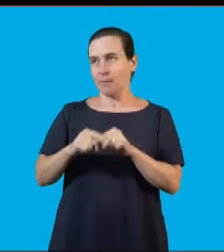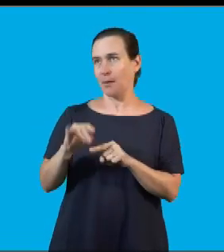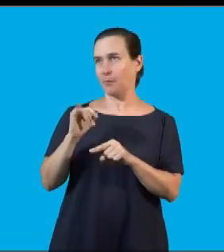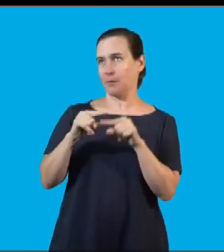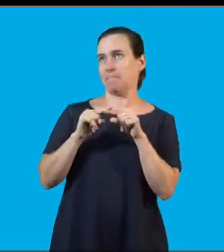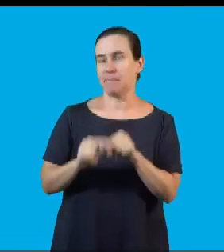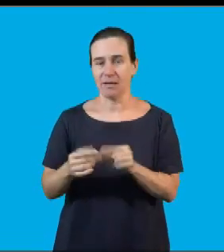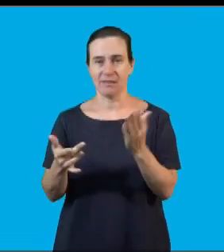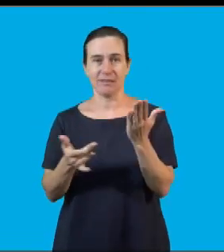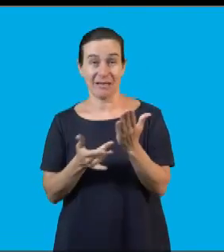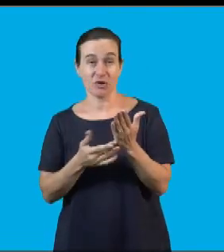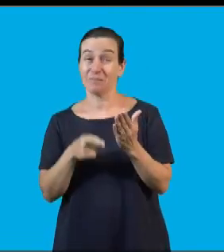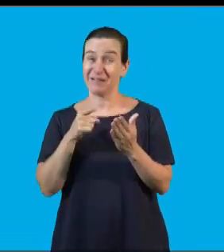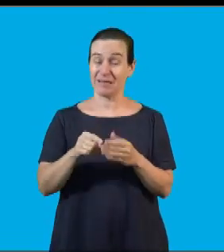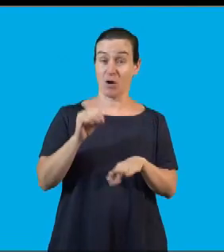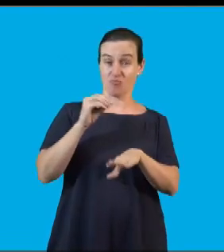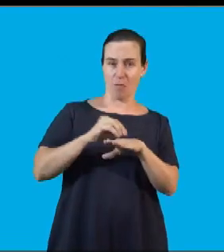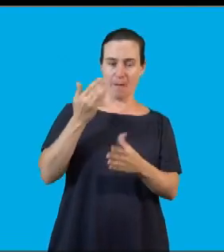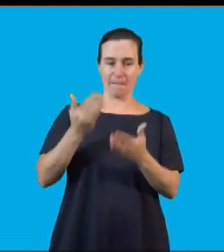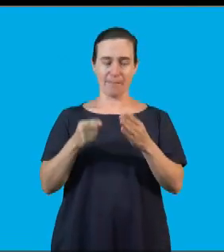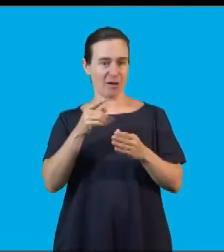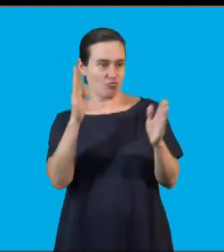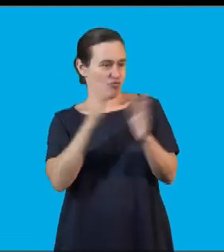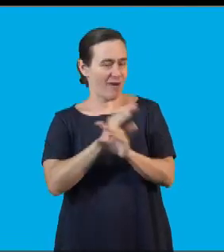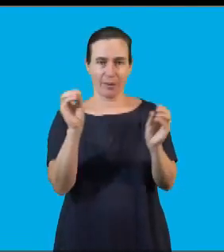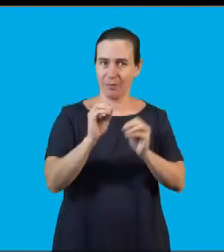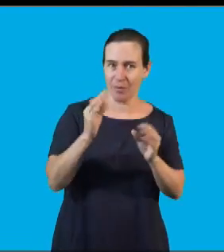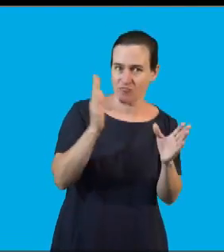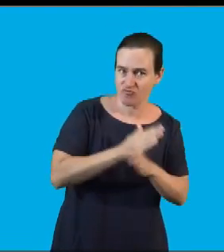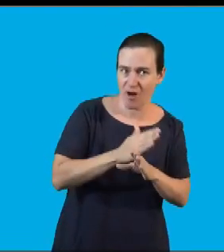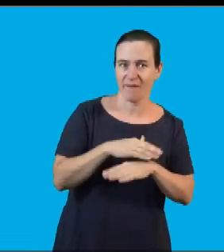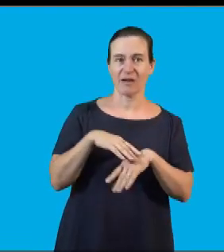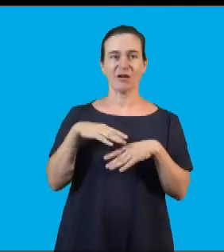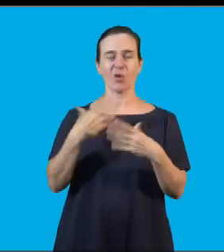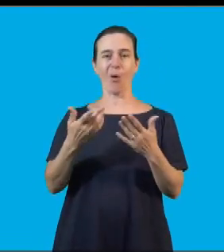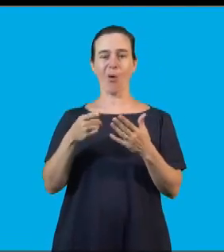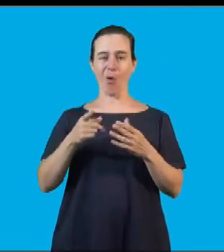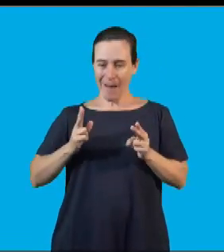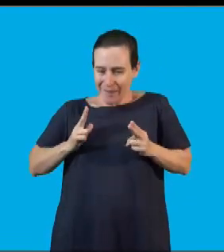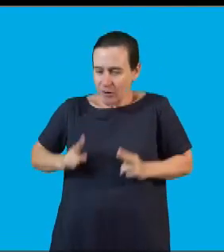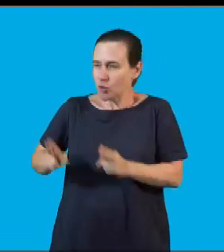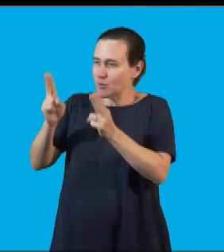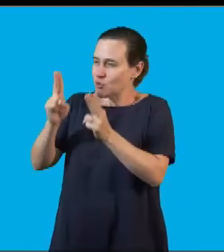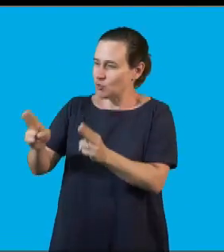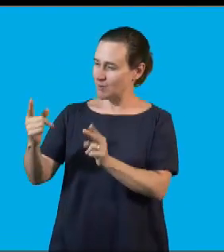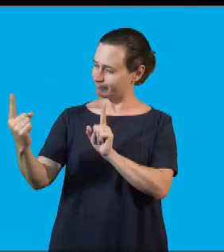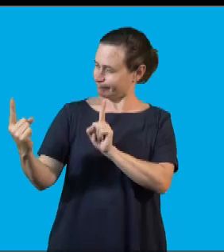concerns about data security, patient privacy, and the potential loss of the human touch in healthcare. The